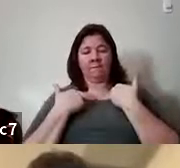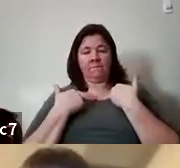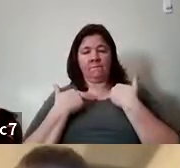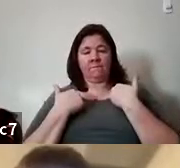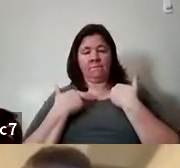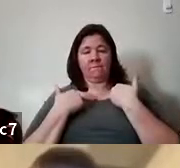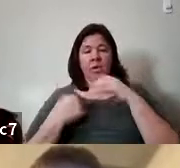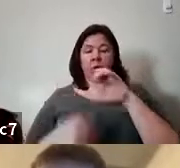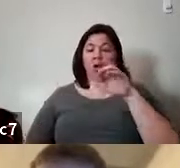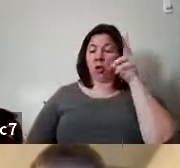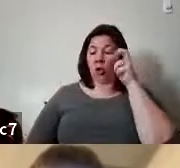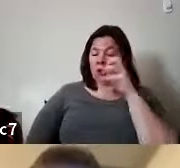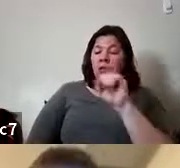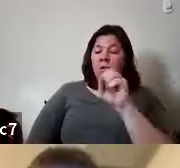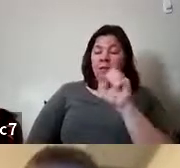Sean speak.